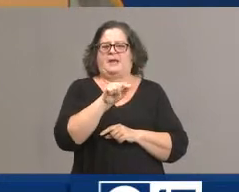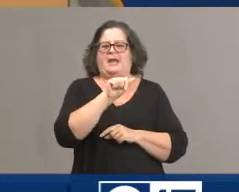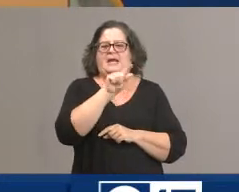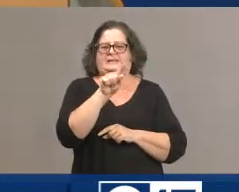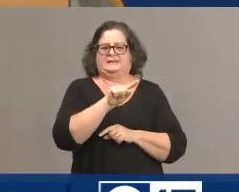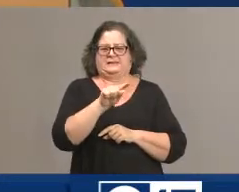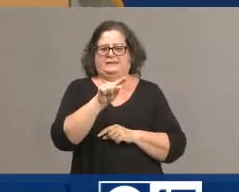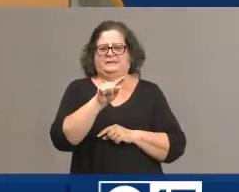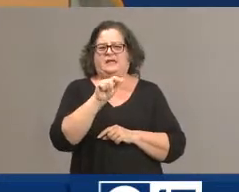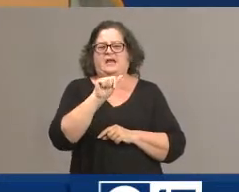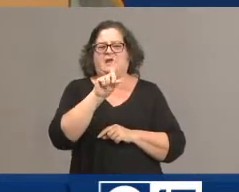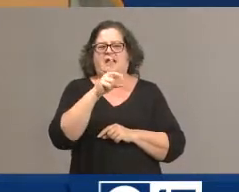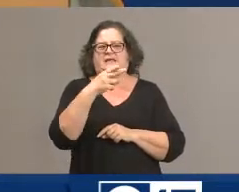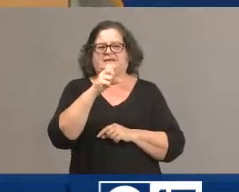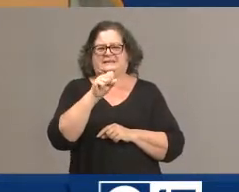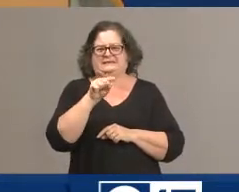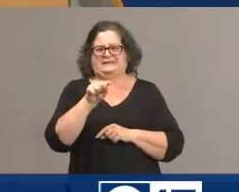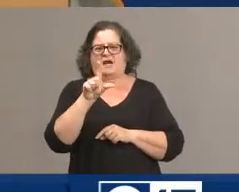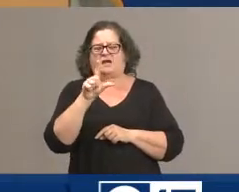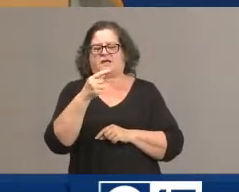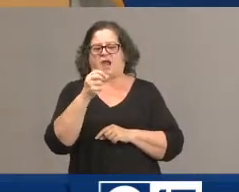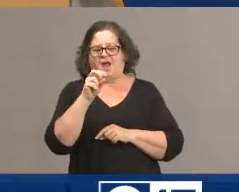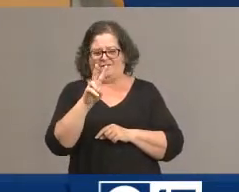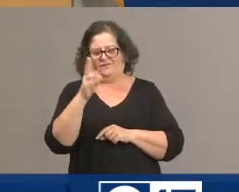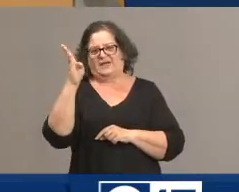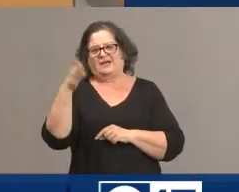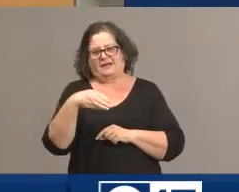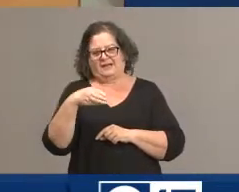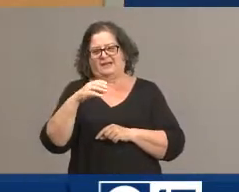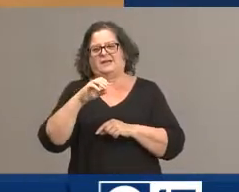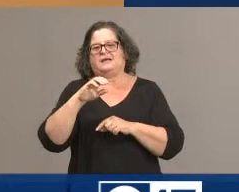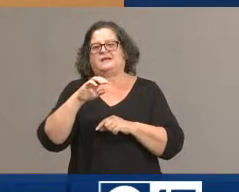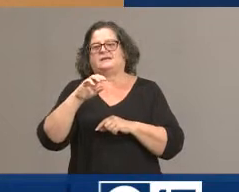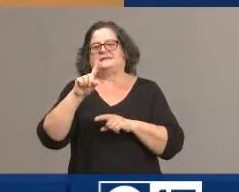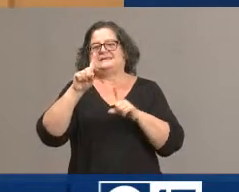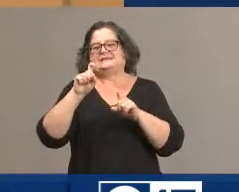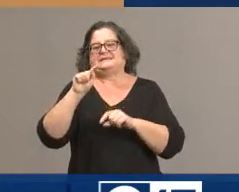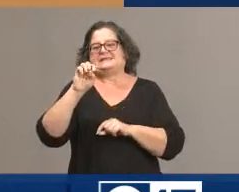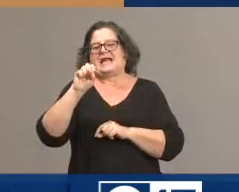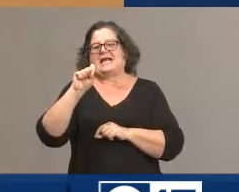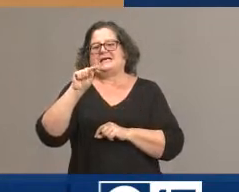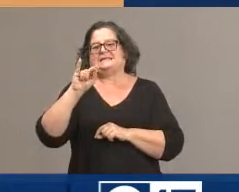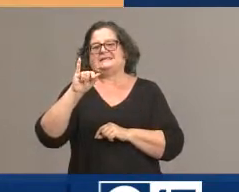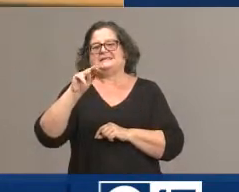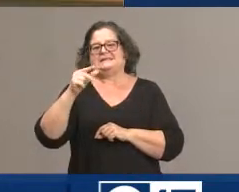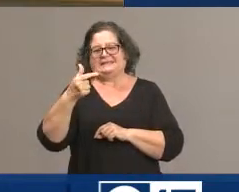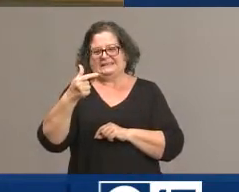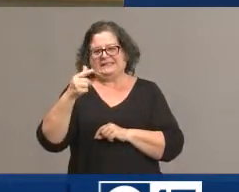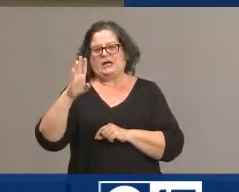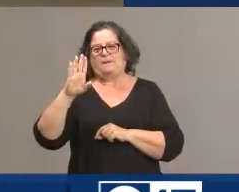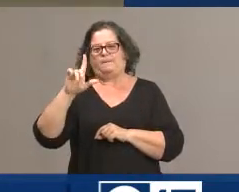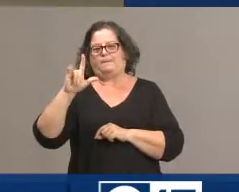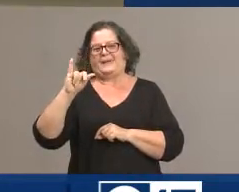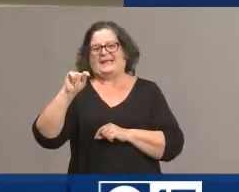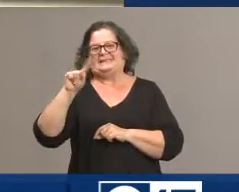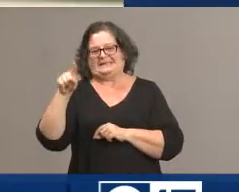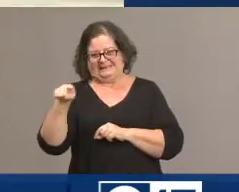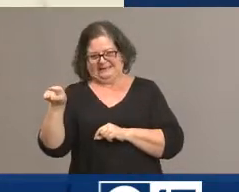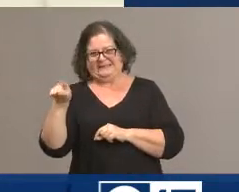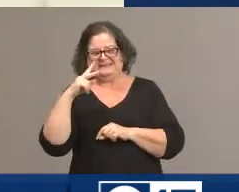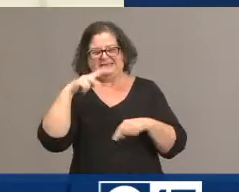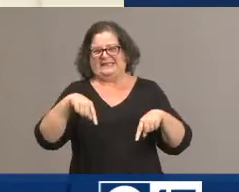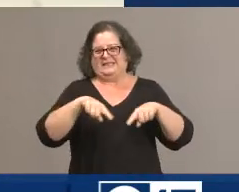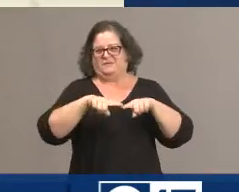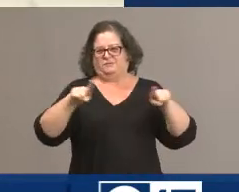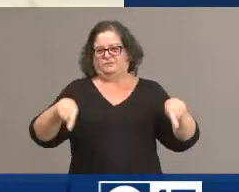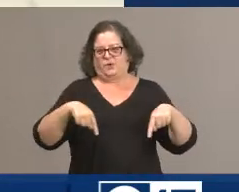So we simply cannot let up. This is a time for us to put on a full court press as a state.